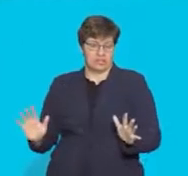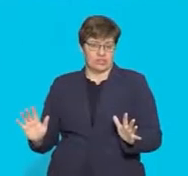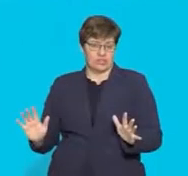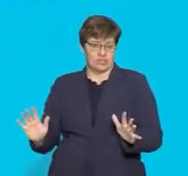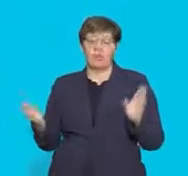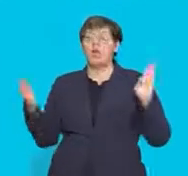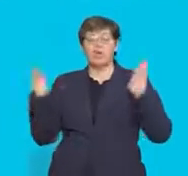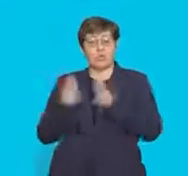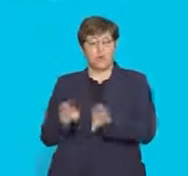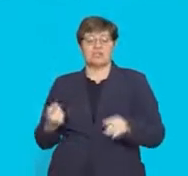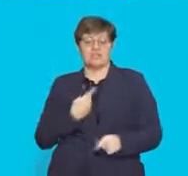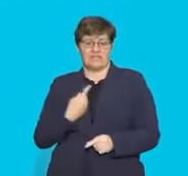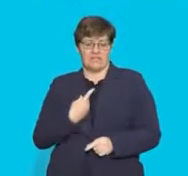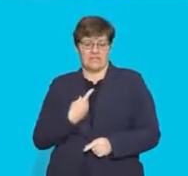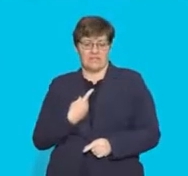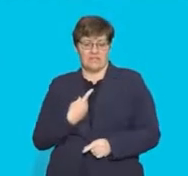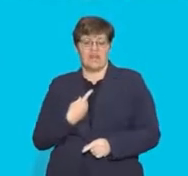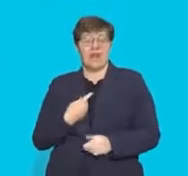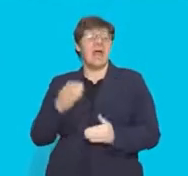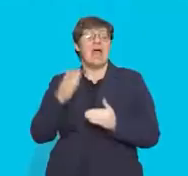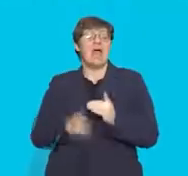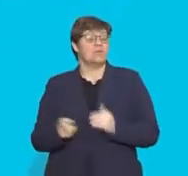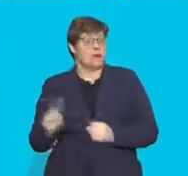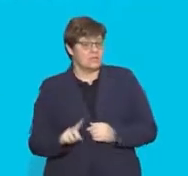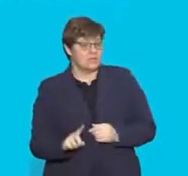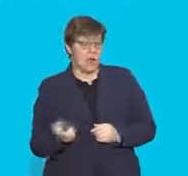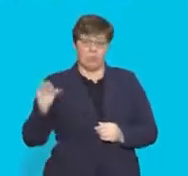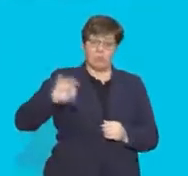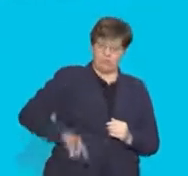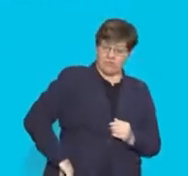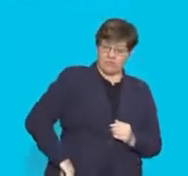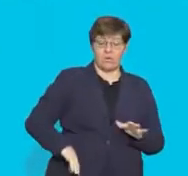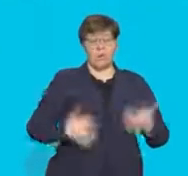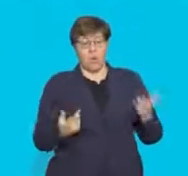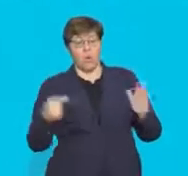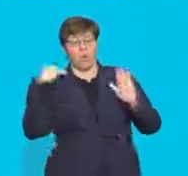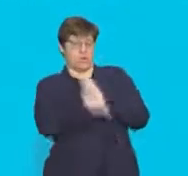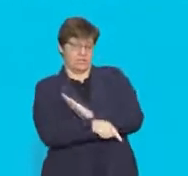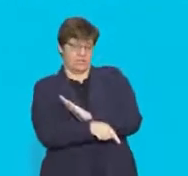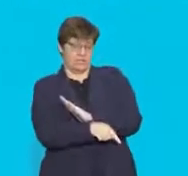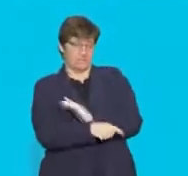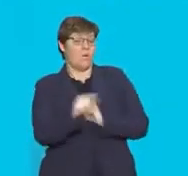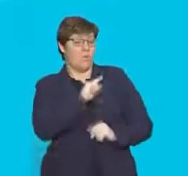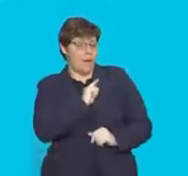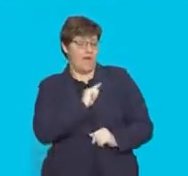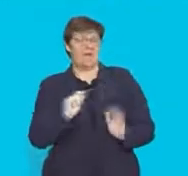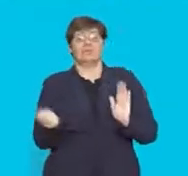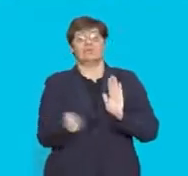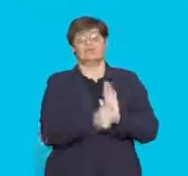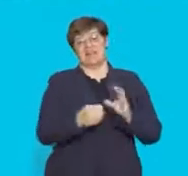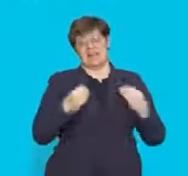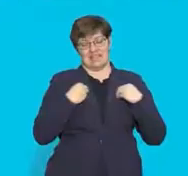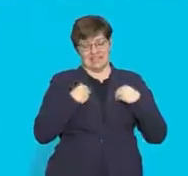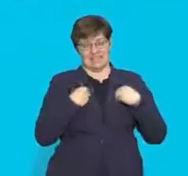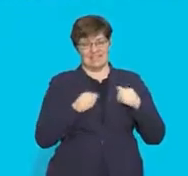that it closes off and you'll end off with either a profit or a loss on sale of asset. You want to know